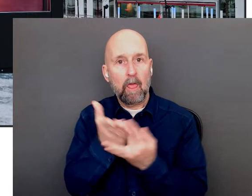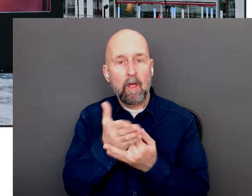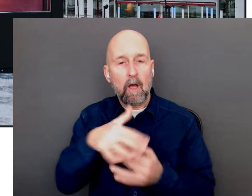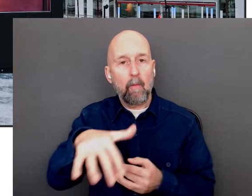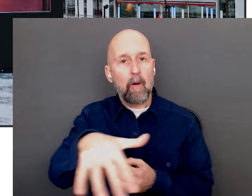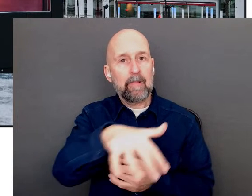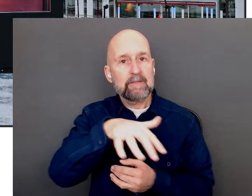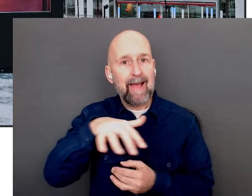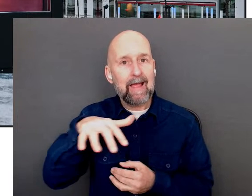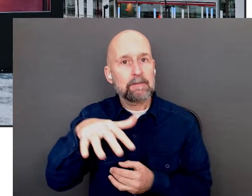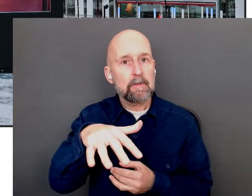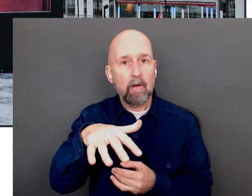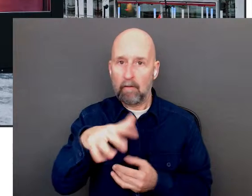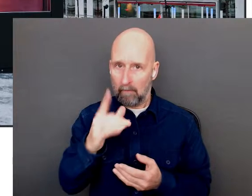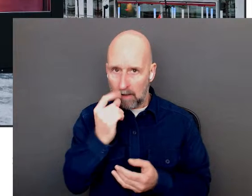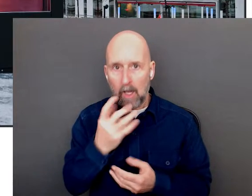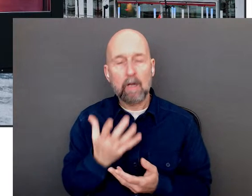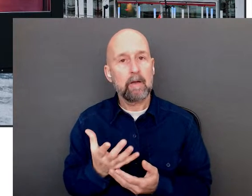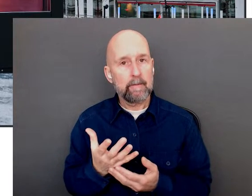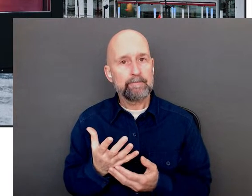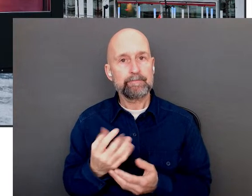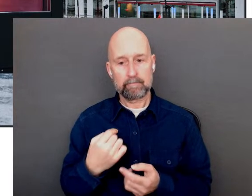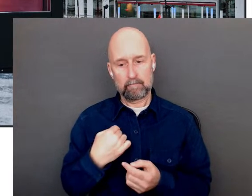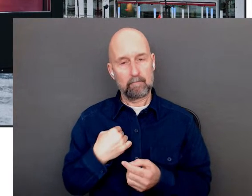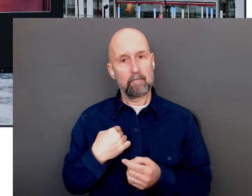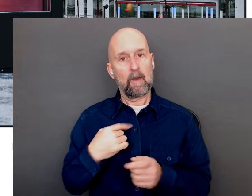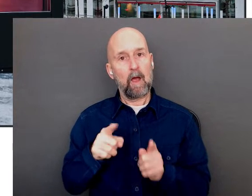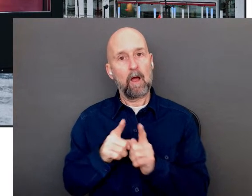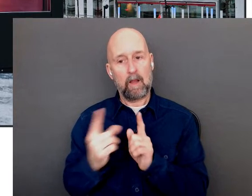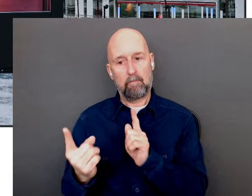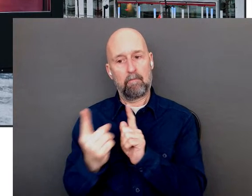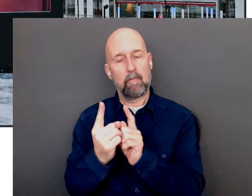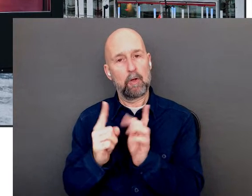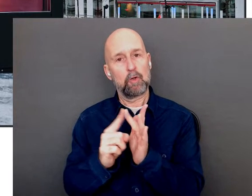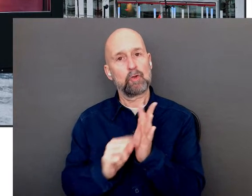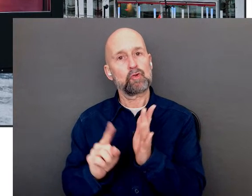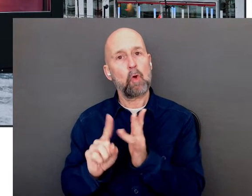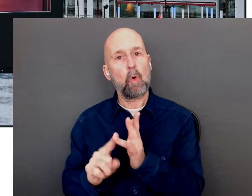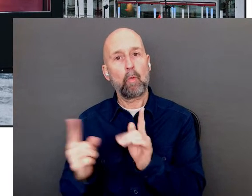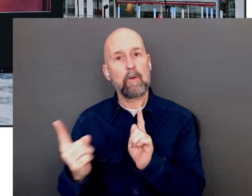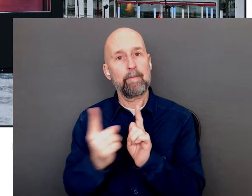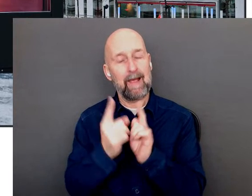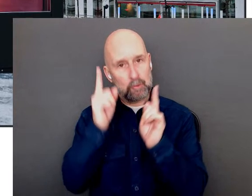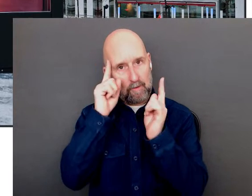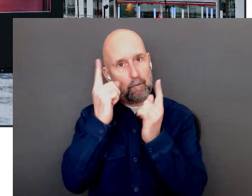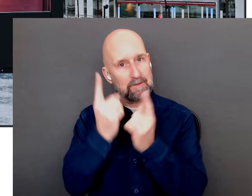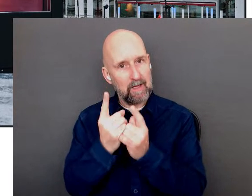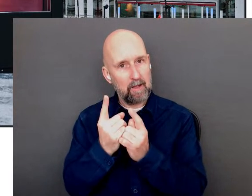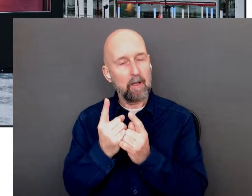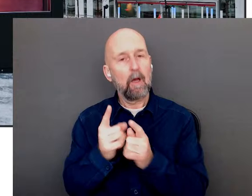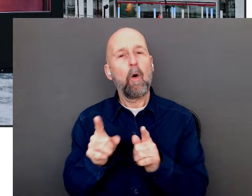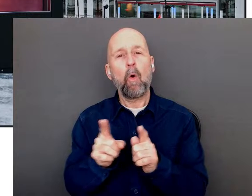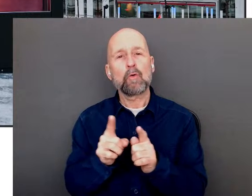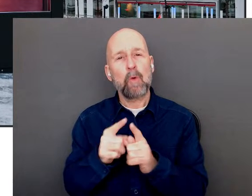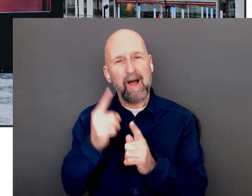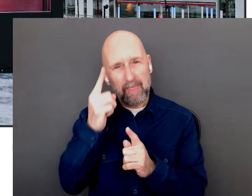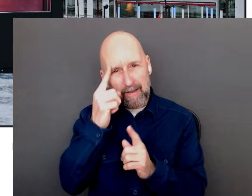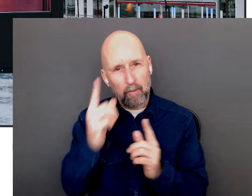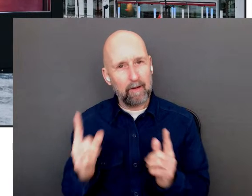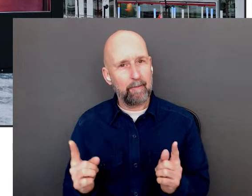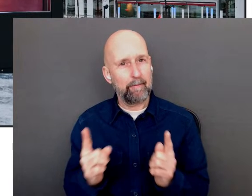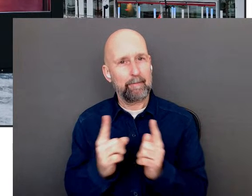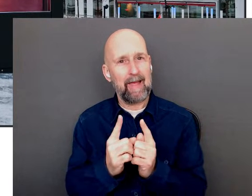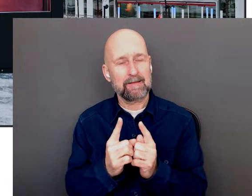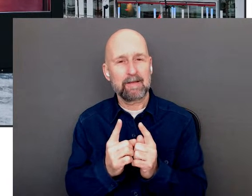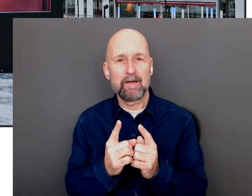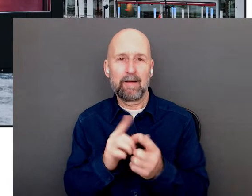also where I know Joe. So. Yeah, so we met in university, but I think we also met kind of in our cultural